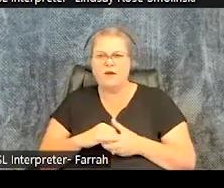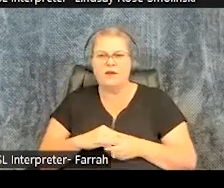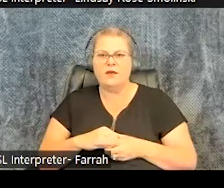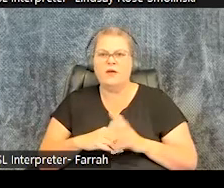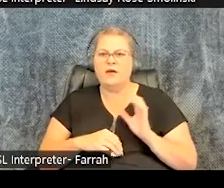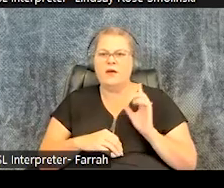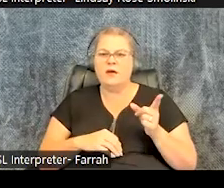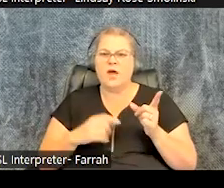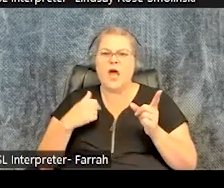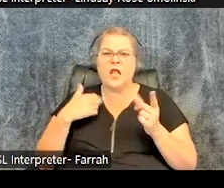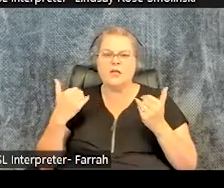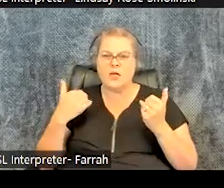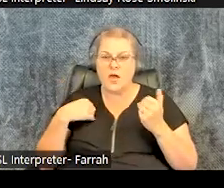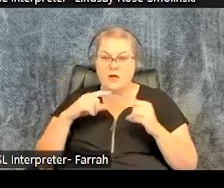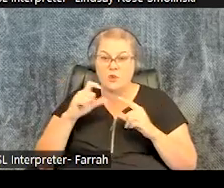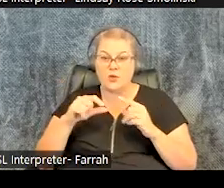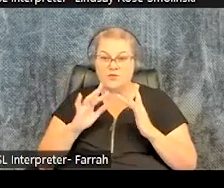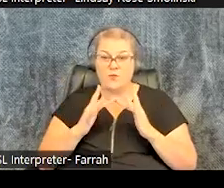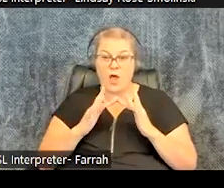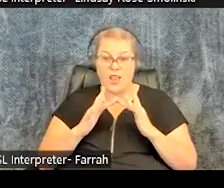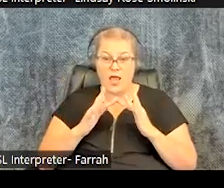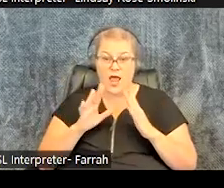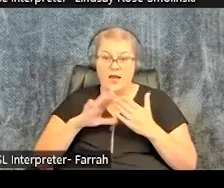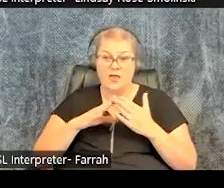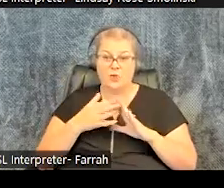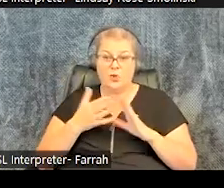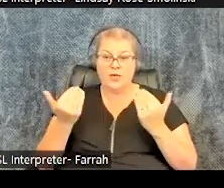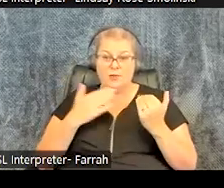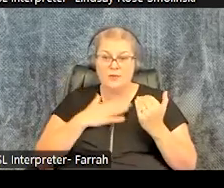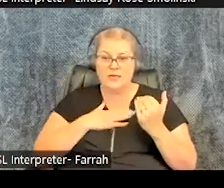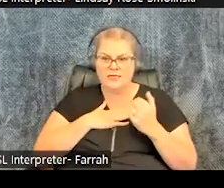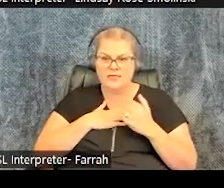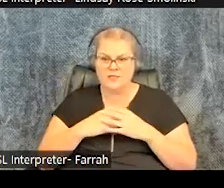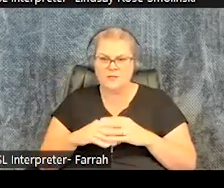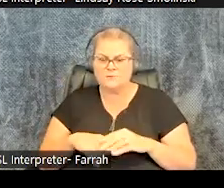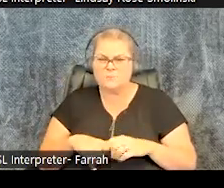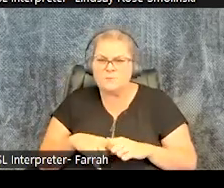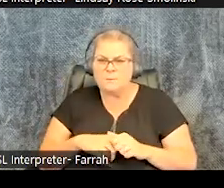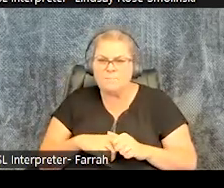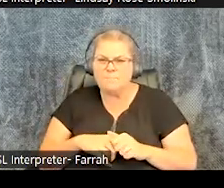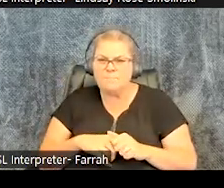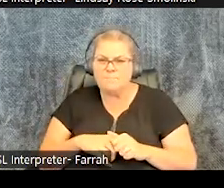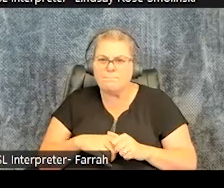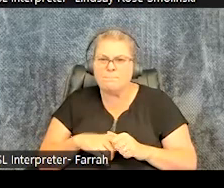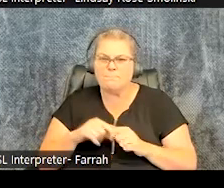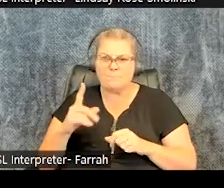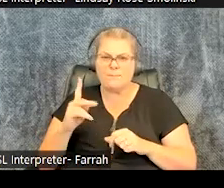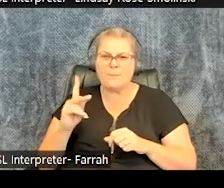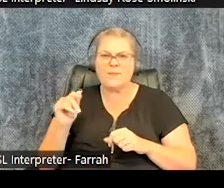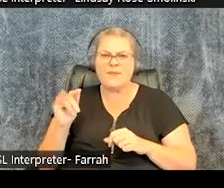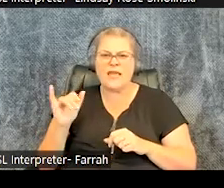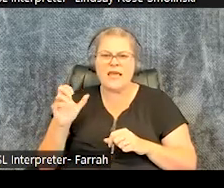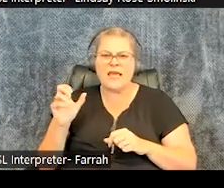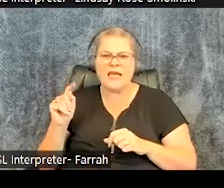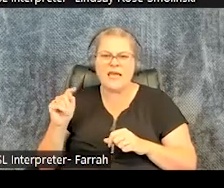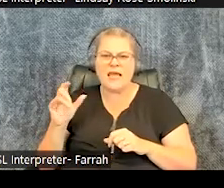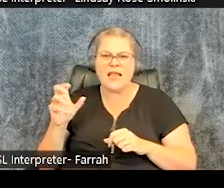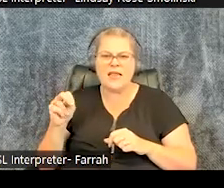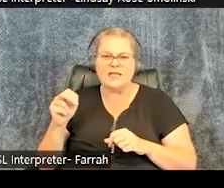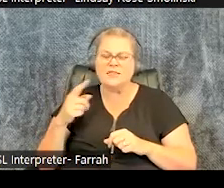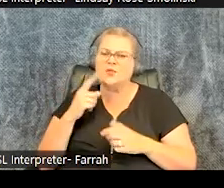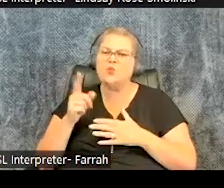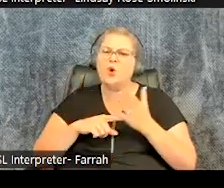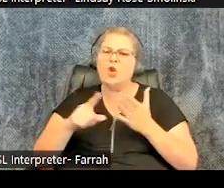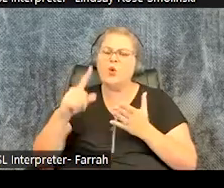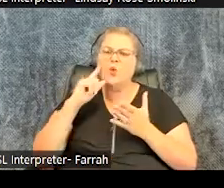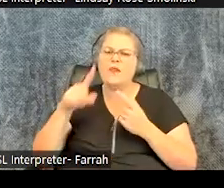Let's get a question from our online community, if we could, please. This question is from Caitlin Johnston. What do you think about the possibility